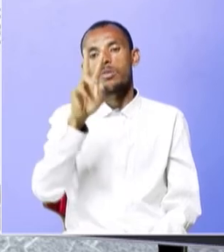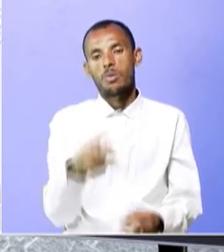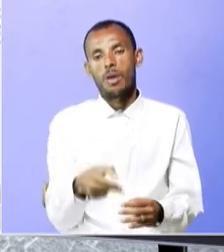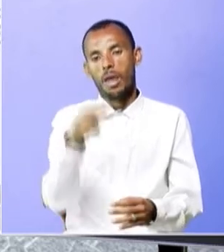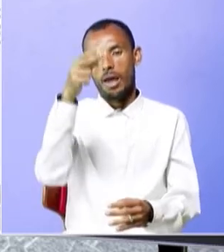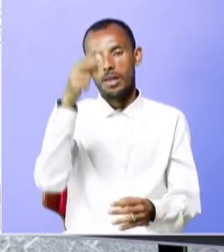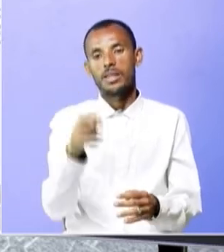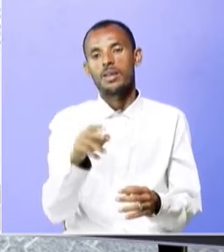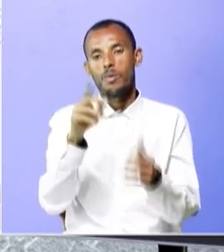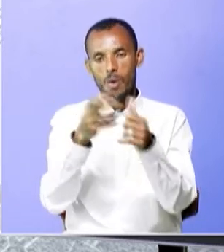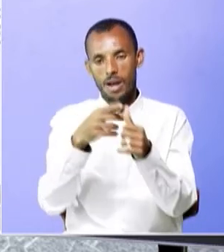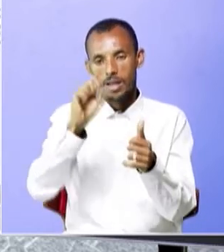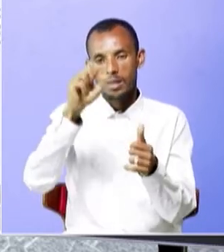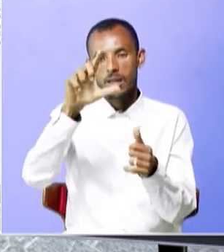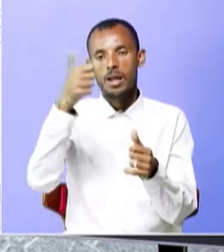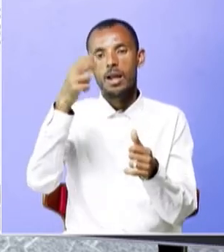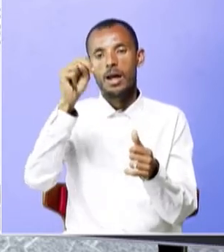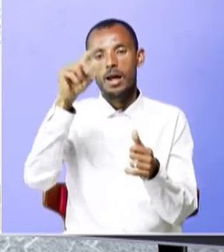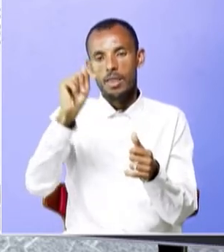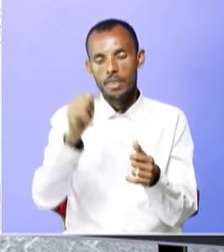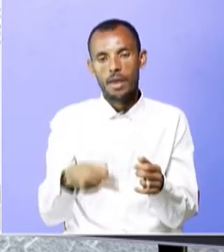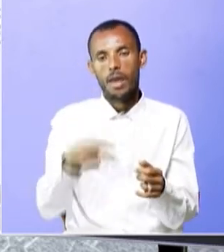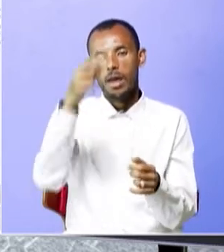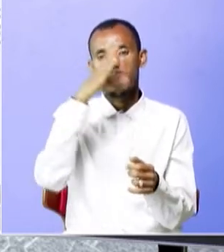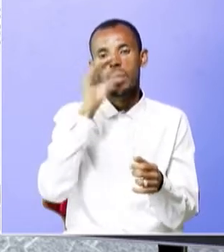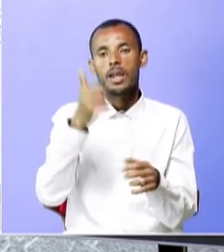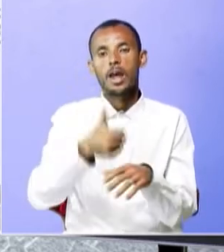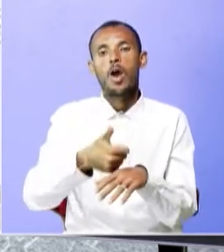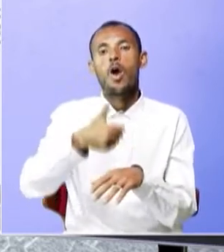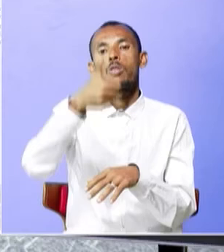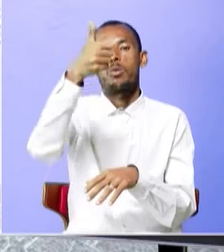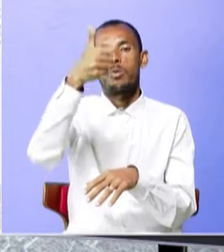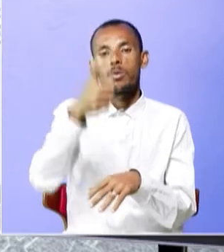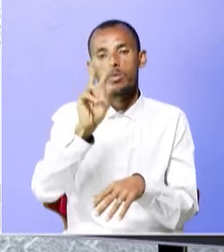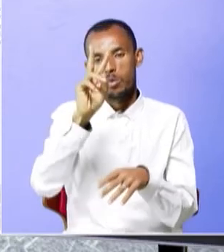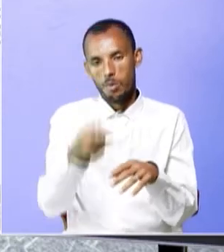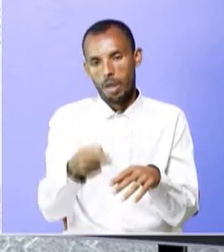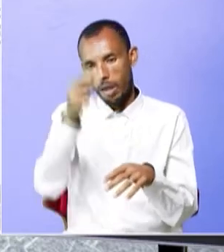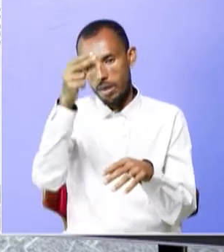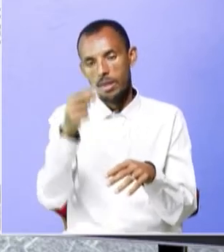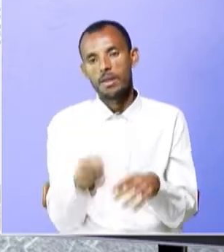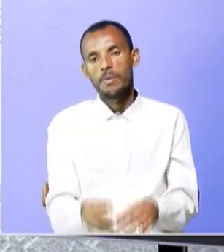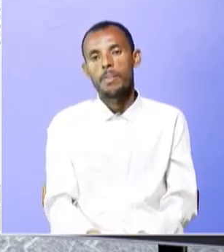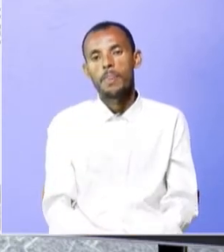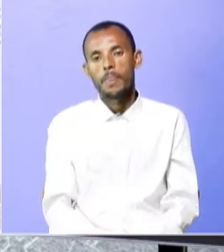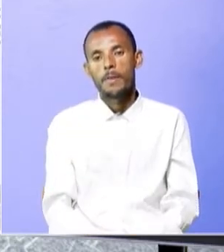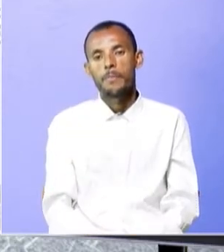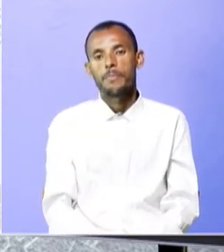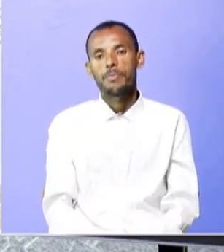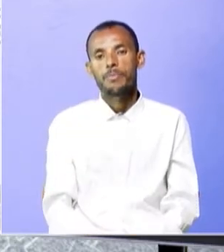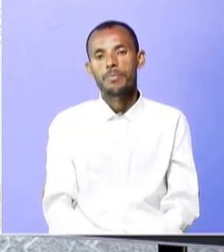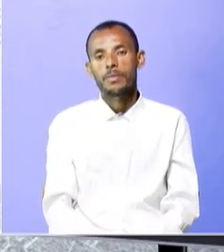slant heads and the altitude or the vertical heads. Okay,